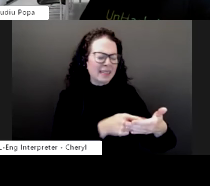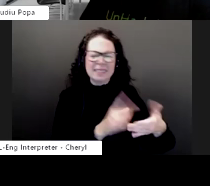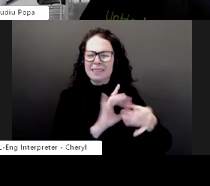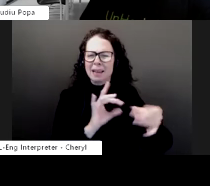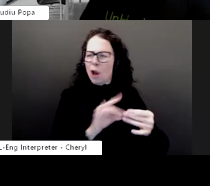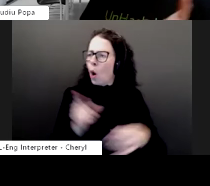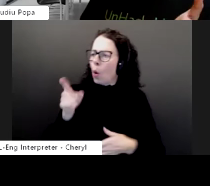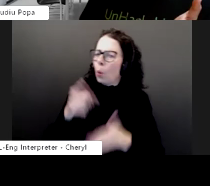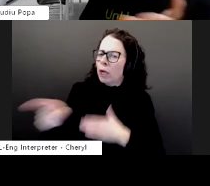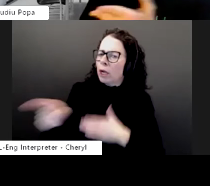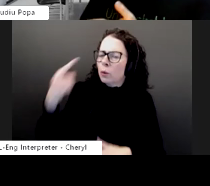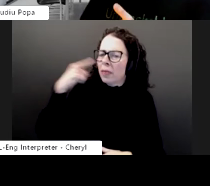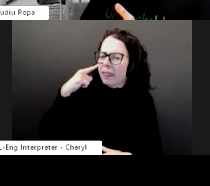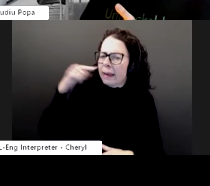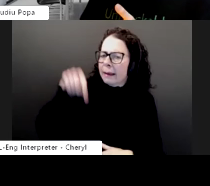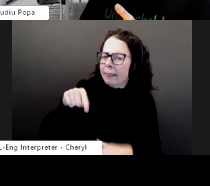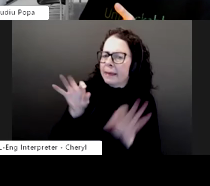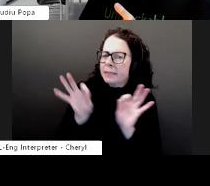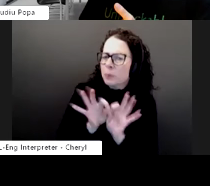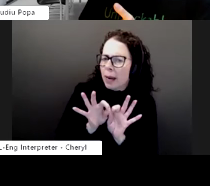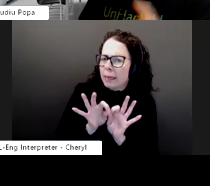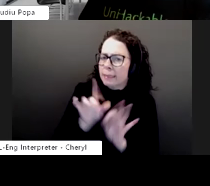this price? With a link.